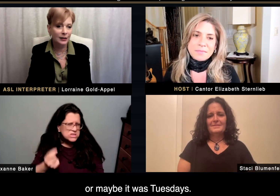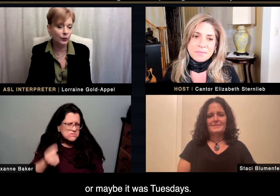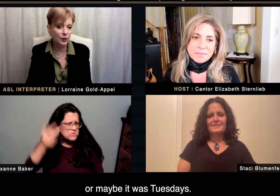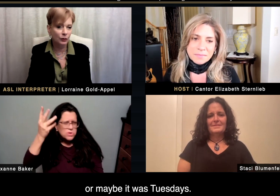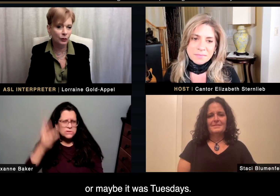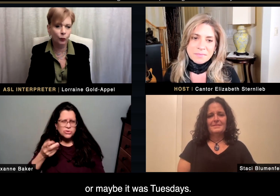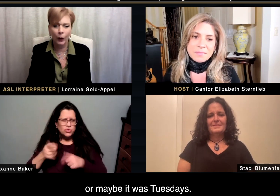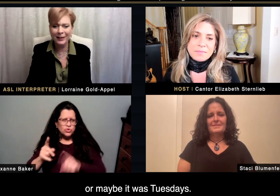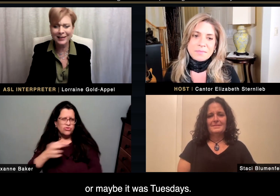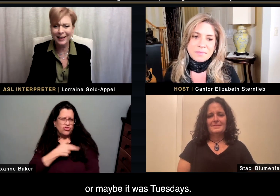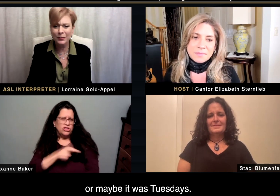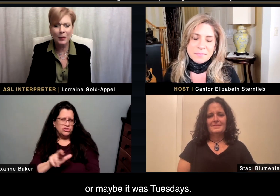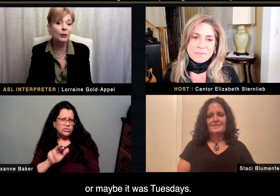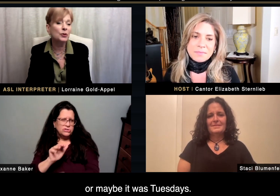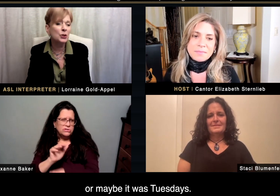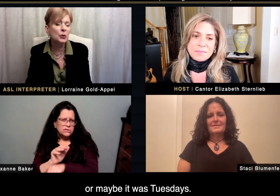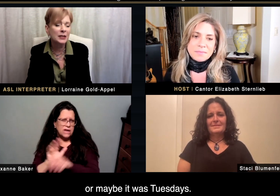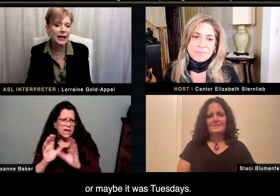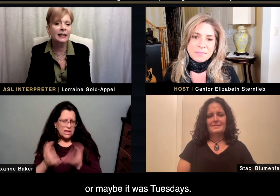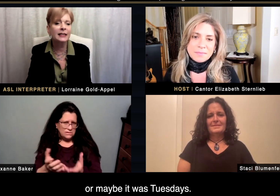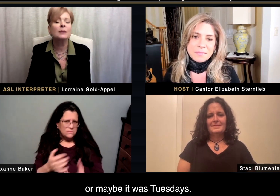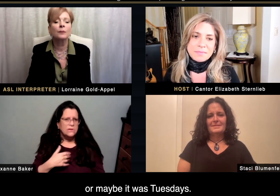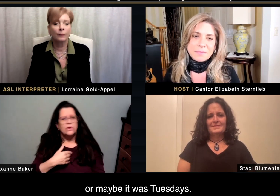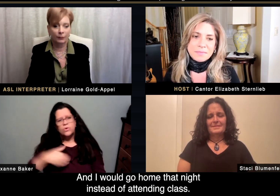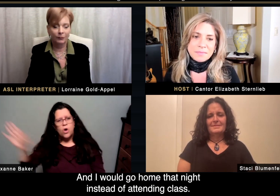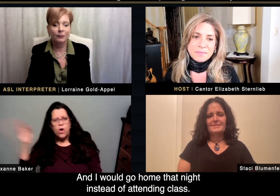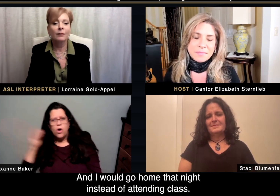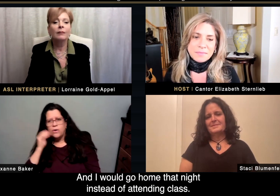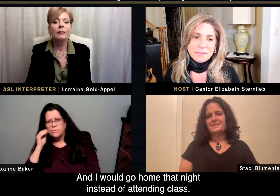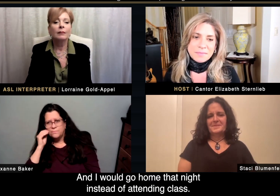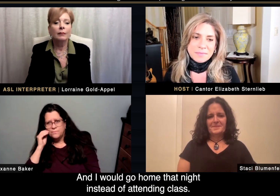that class. It was on Wednesdays, maybe it was Tuesdays.